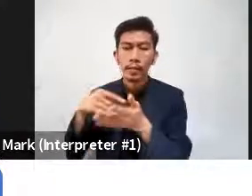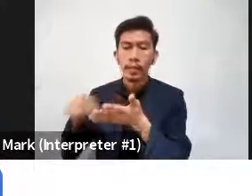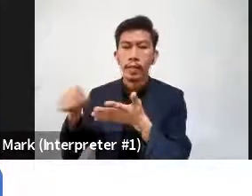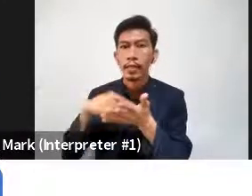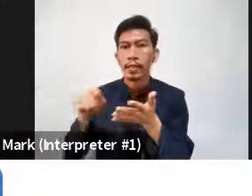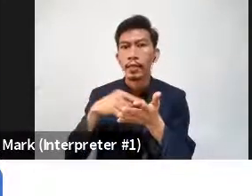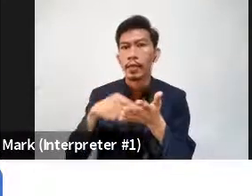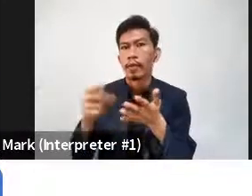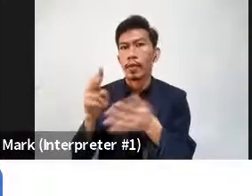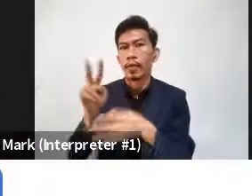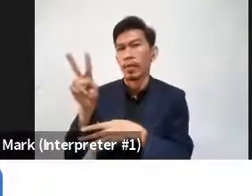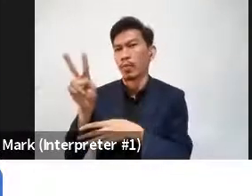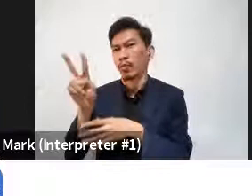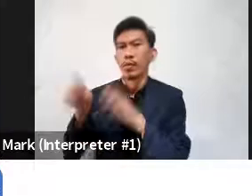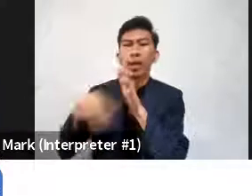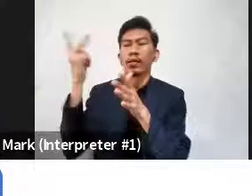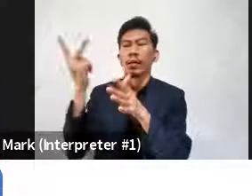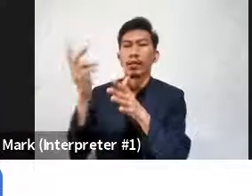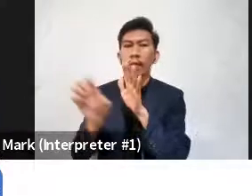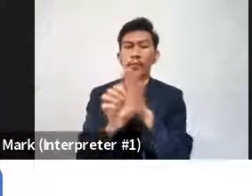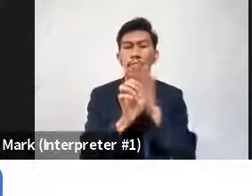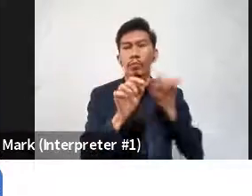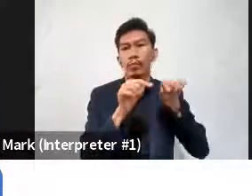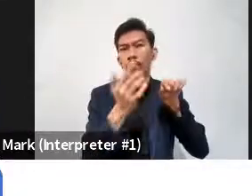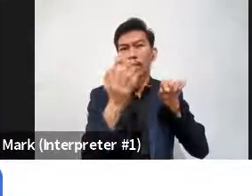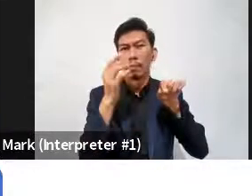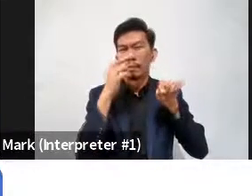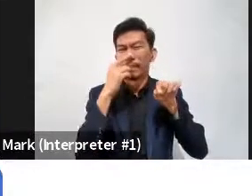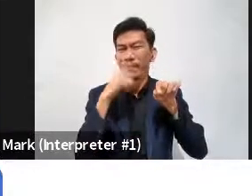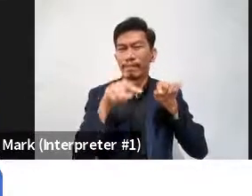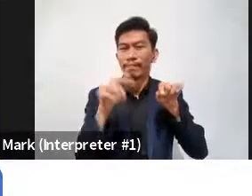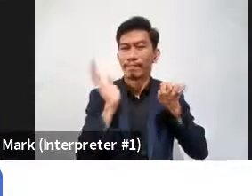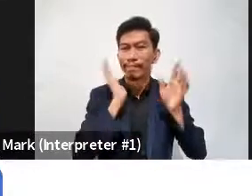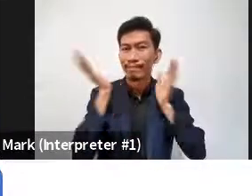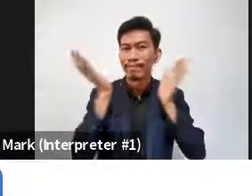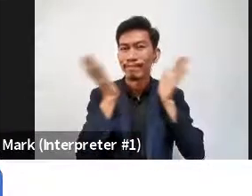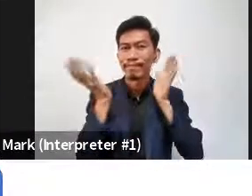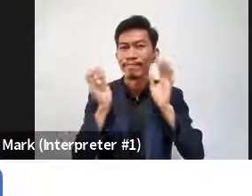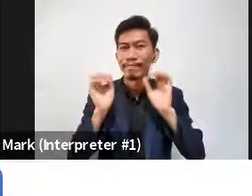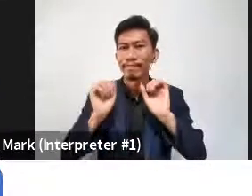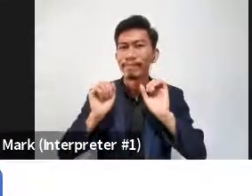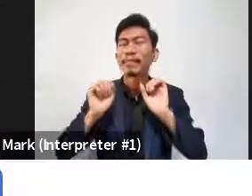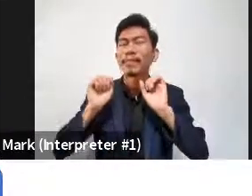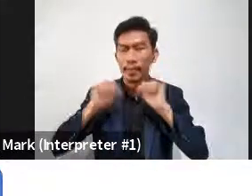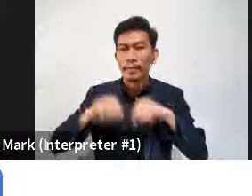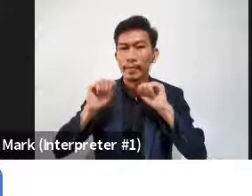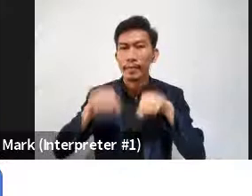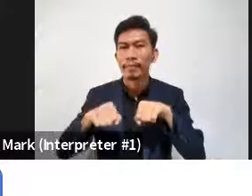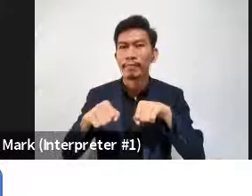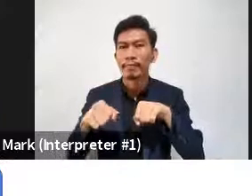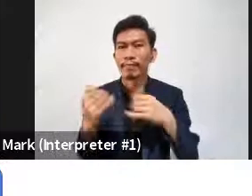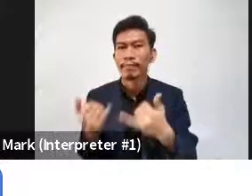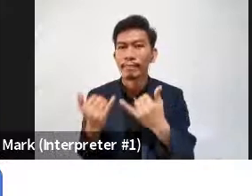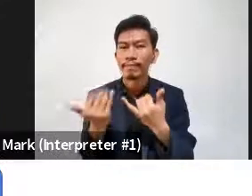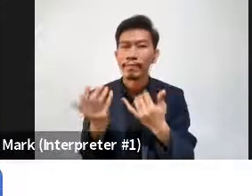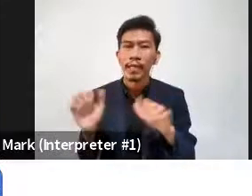Like 2 or 3 folds, like the Thais and the Malaysians. Is it possible to do that given the macro fiscal challenges